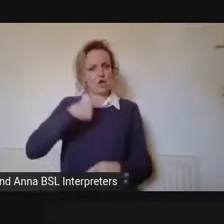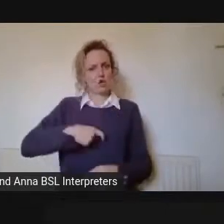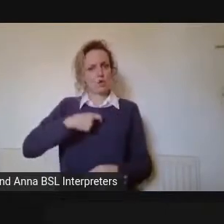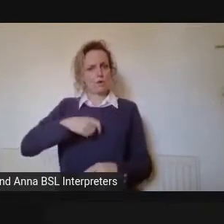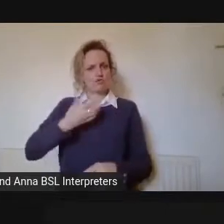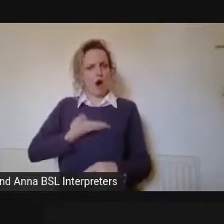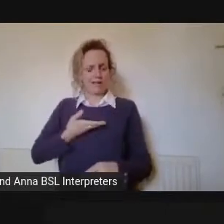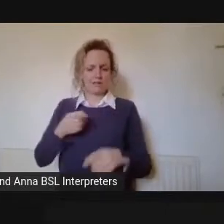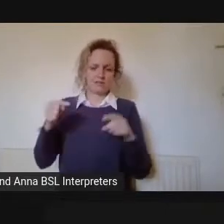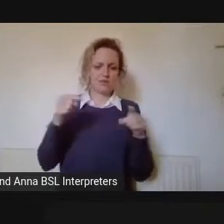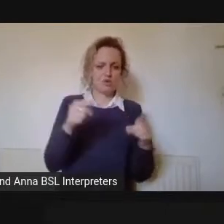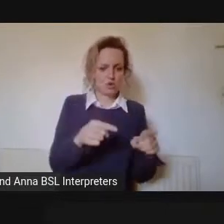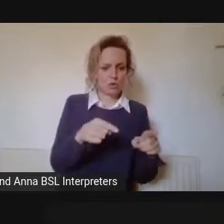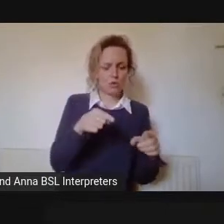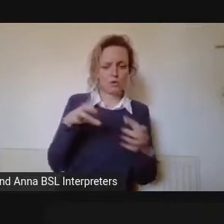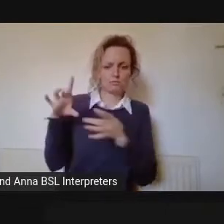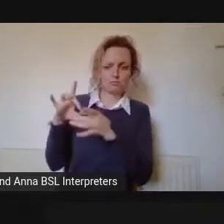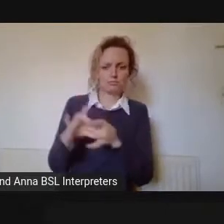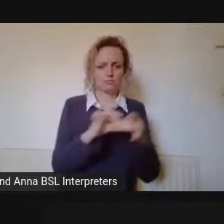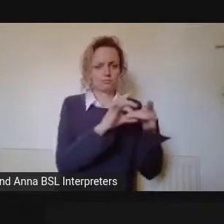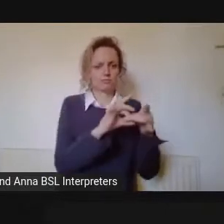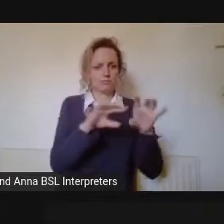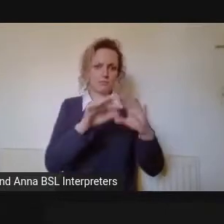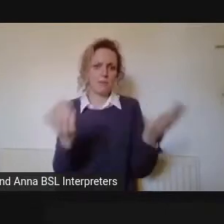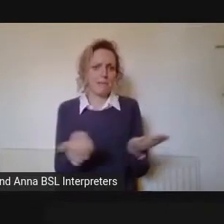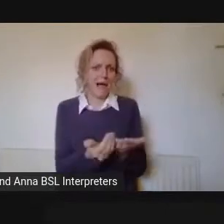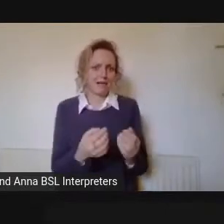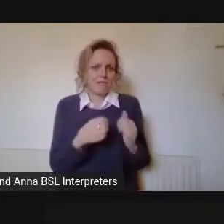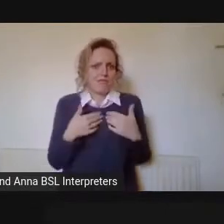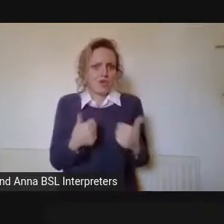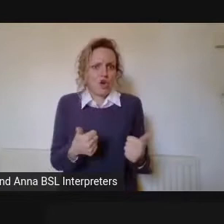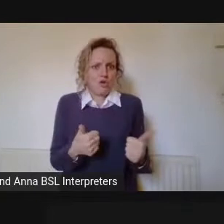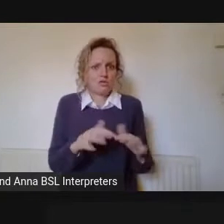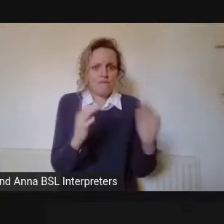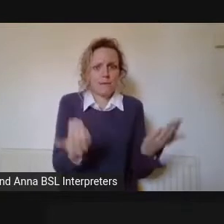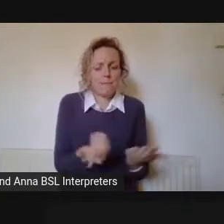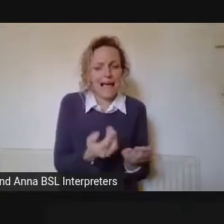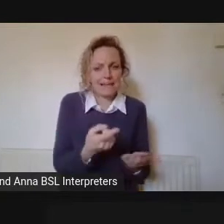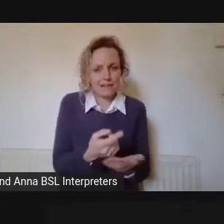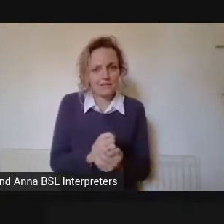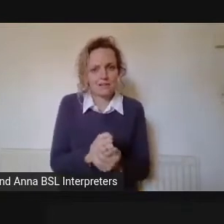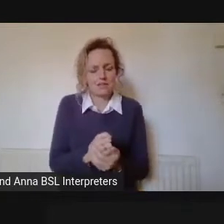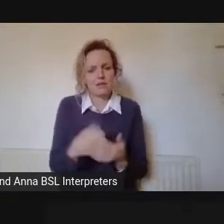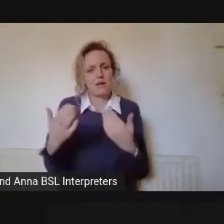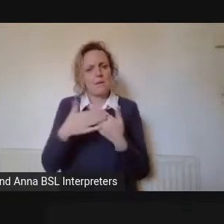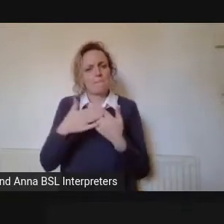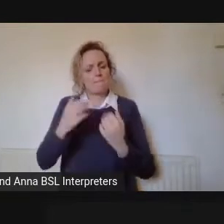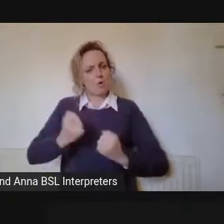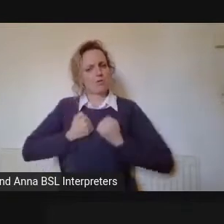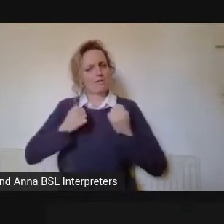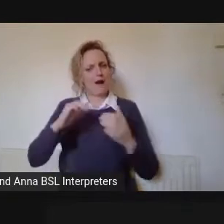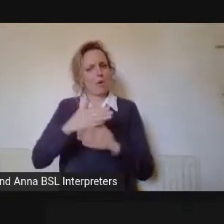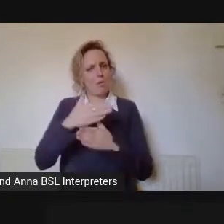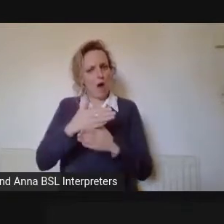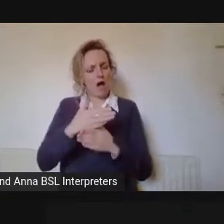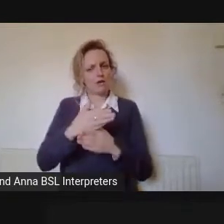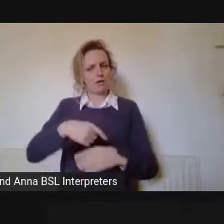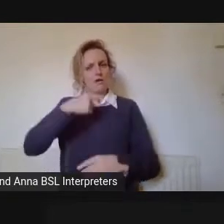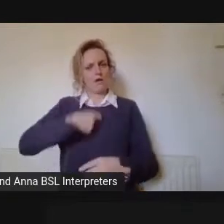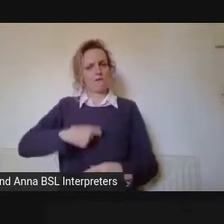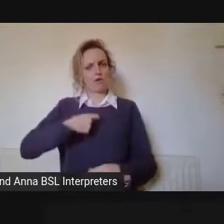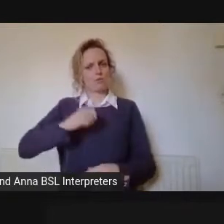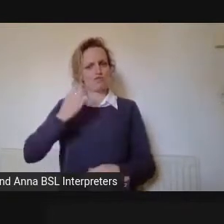available land ownership data, because the feedback that we were getting from all of our work in human rights and Modern Slavery Act was that it was an